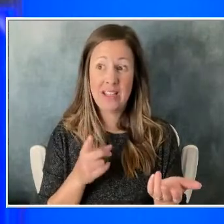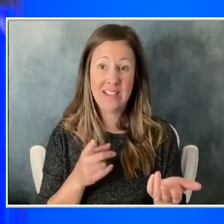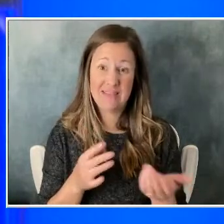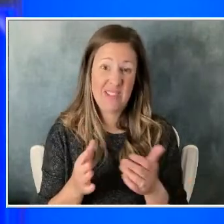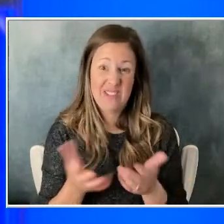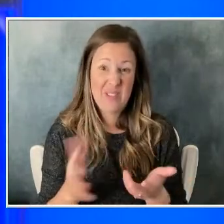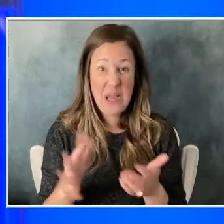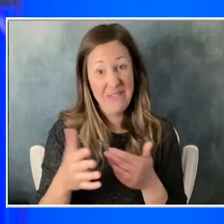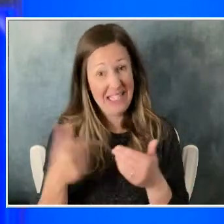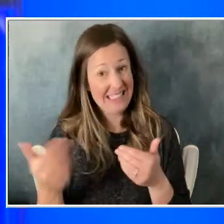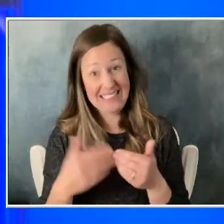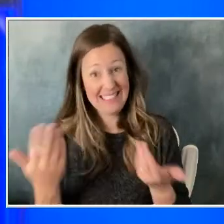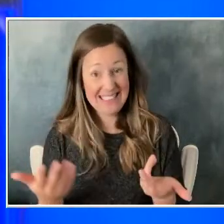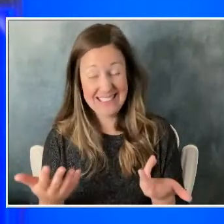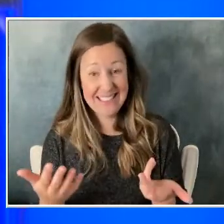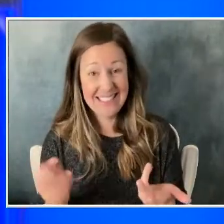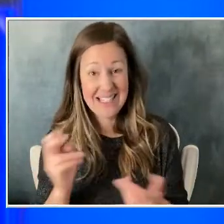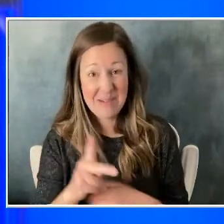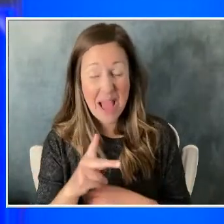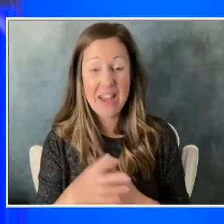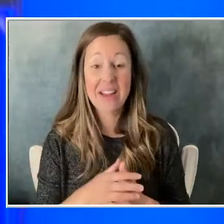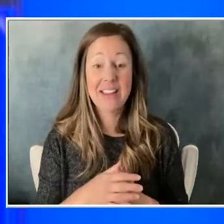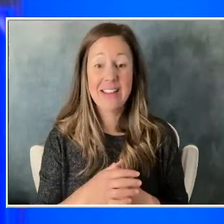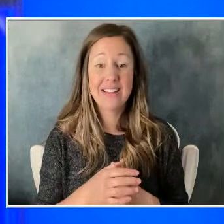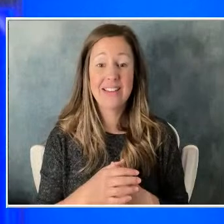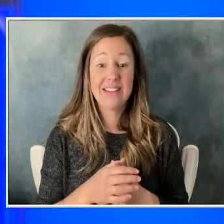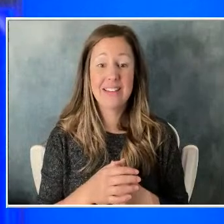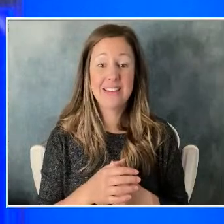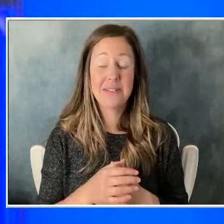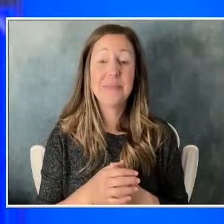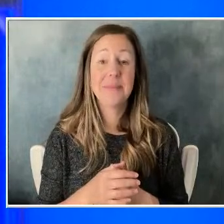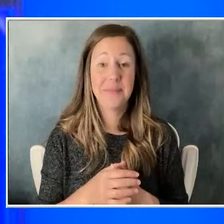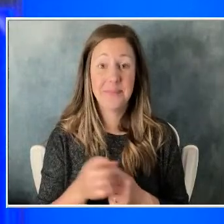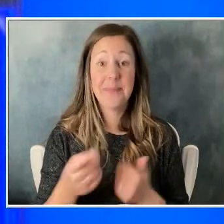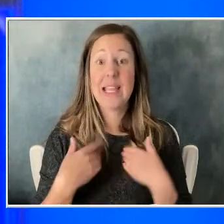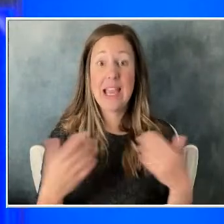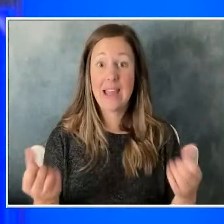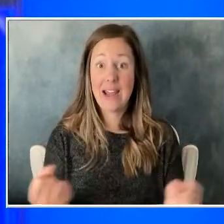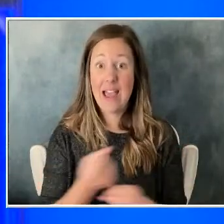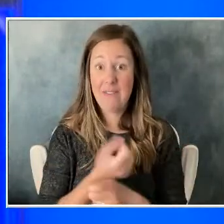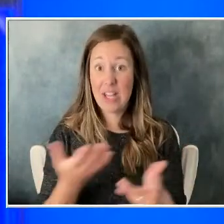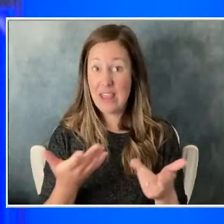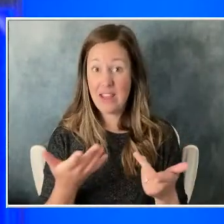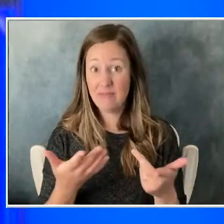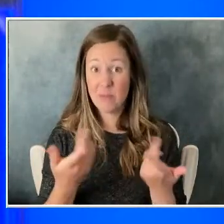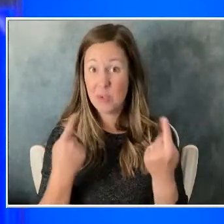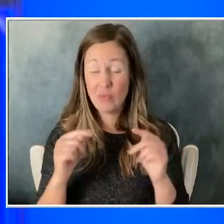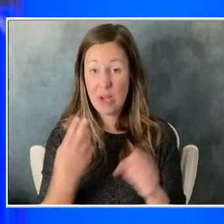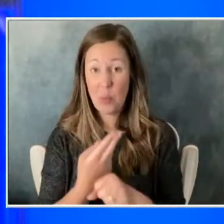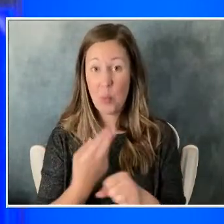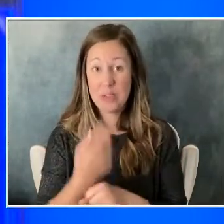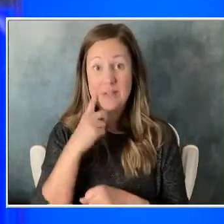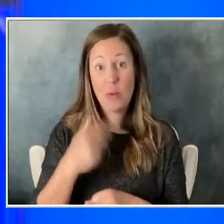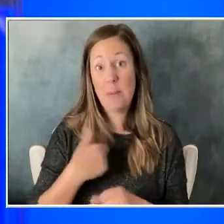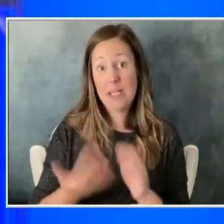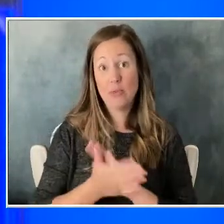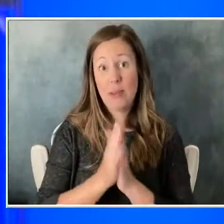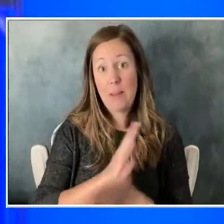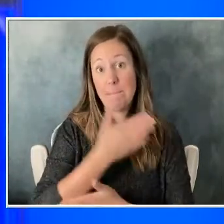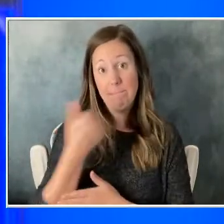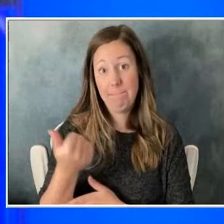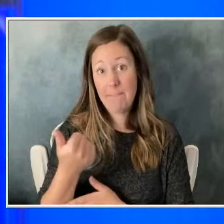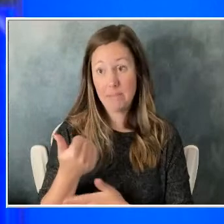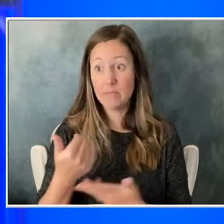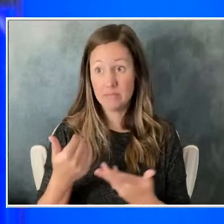they put everything they had in hand to make me get well as soon as possible. They sent me a nurse to my home, and